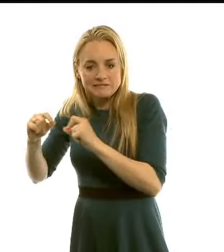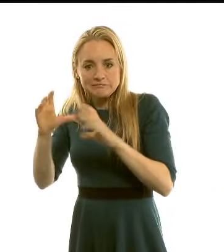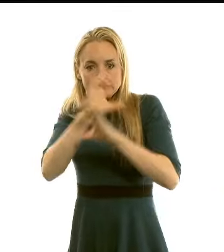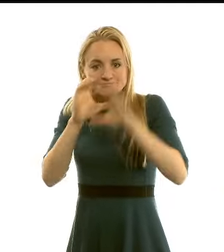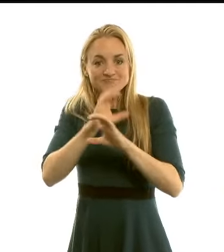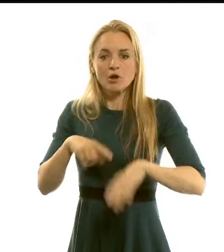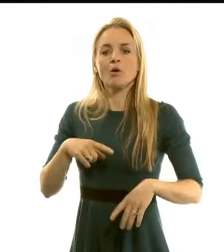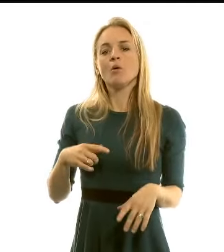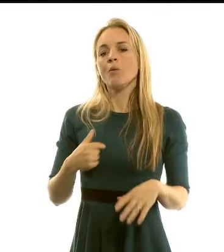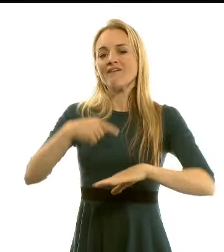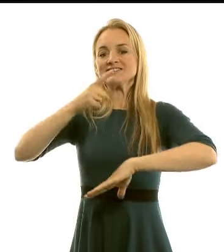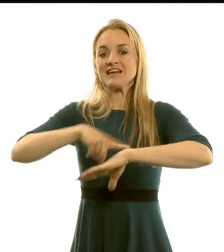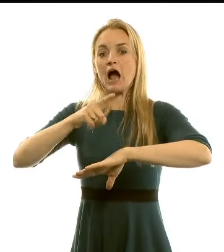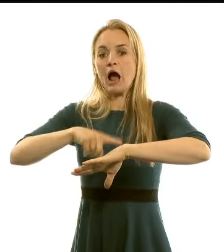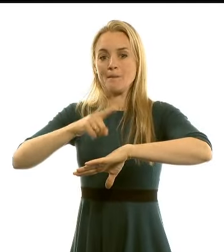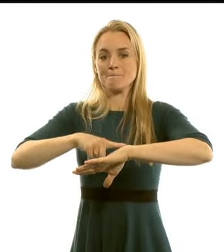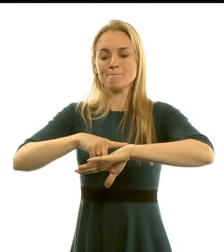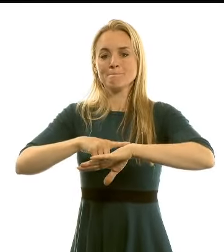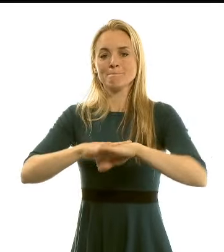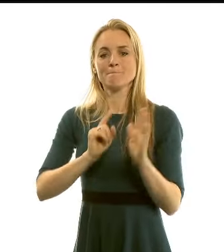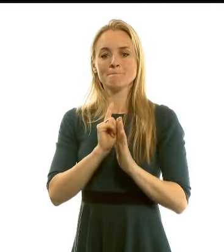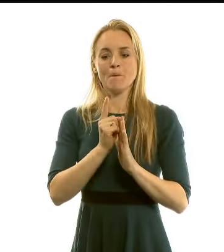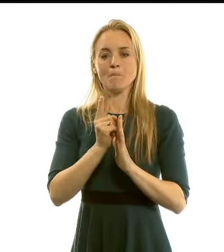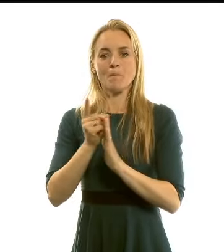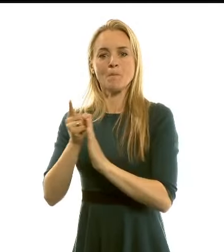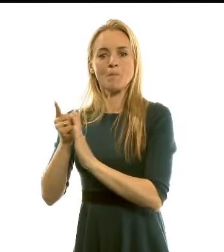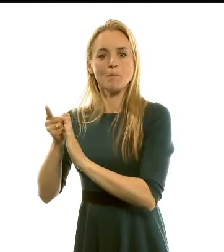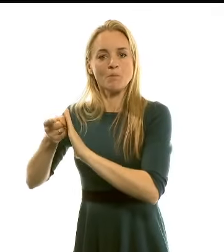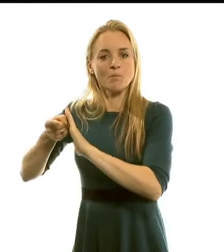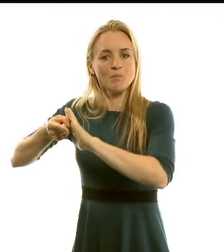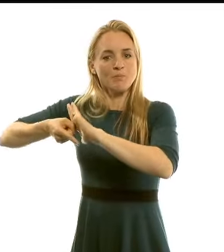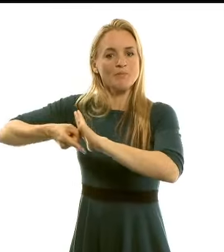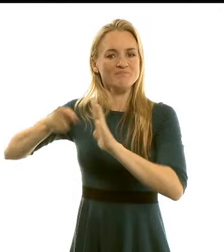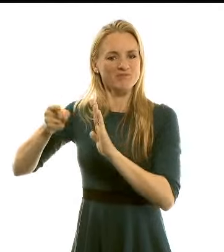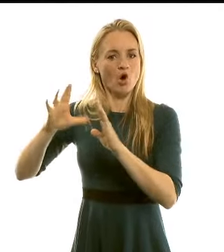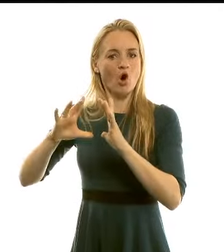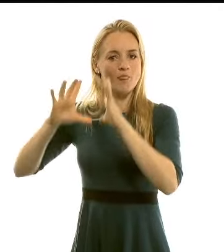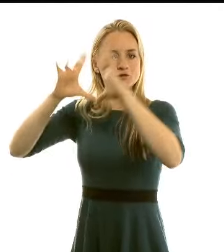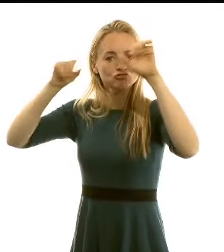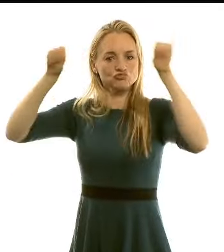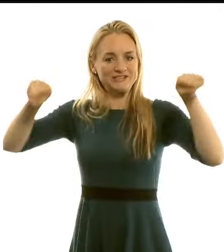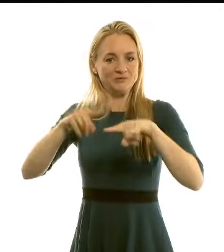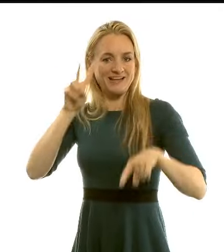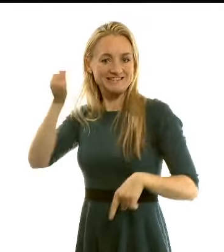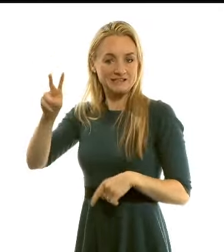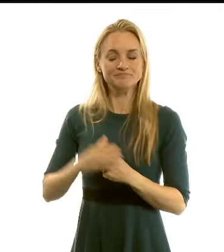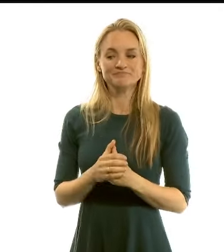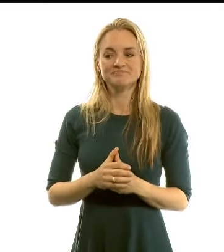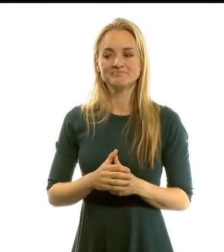All we need now is Lego Mario and Lego Peach from these two sets. And then we're ready to go. Let's do this.